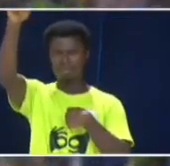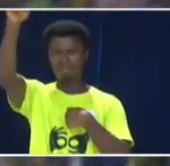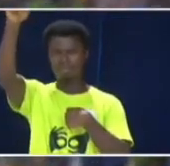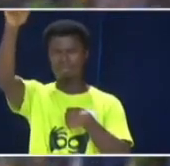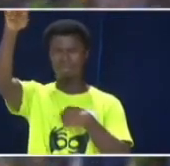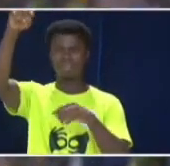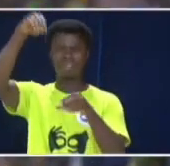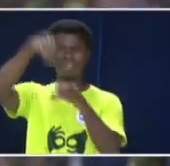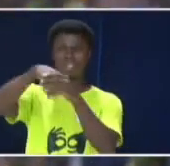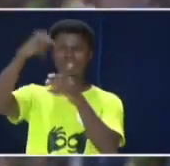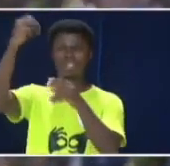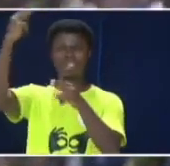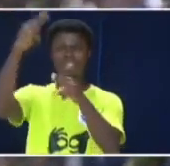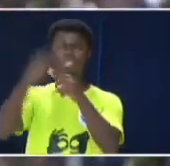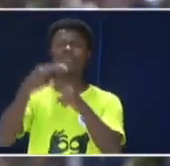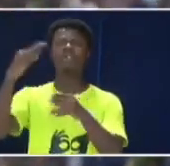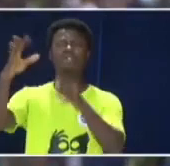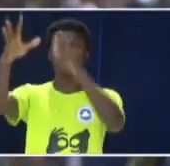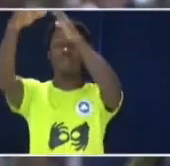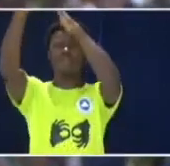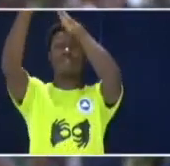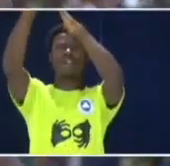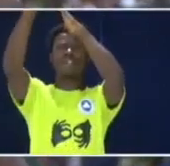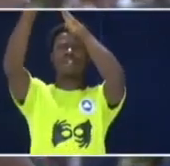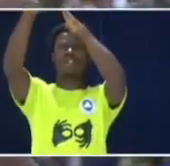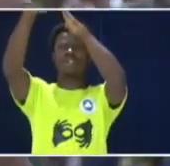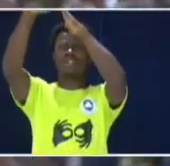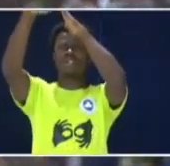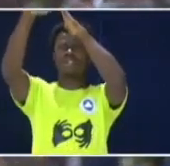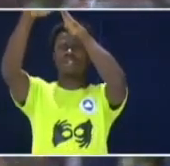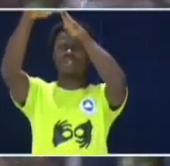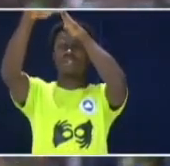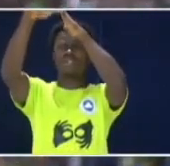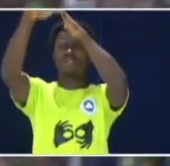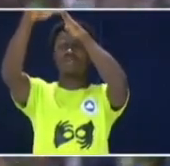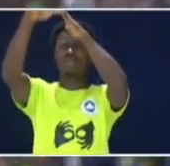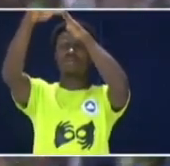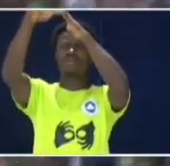In the name of the Father. Ni oruko ti Baba.